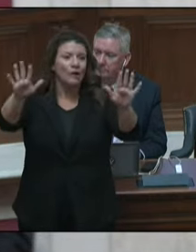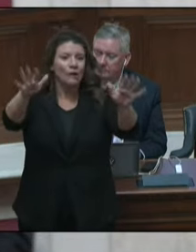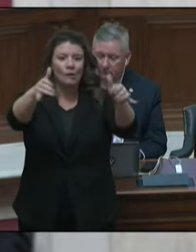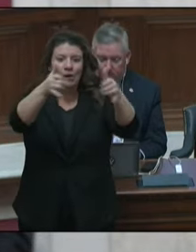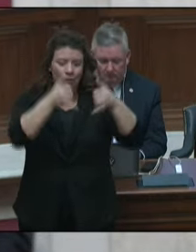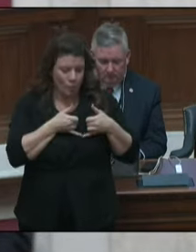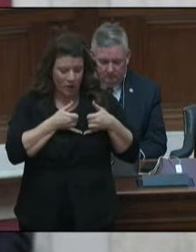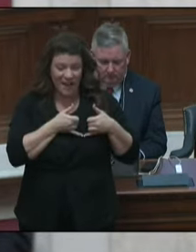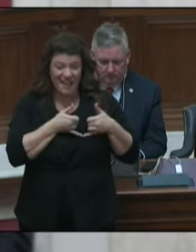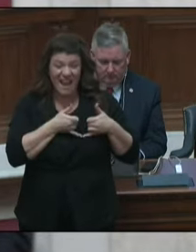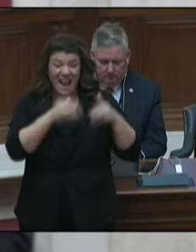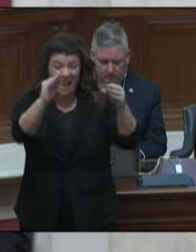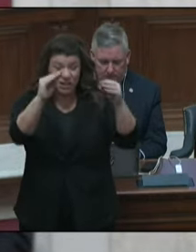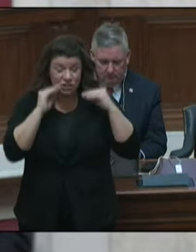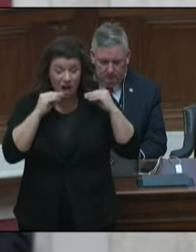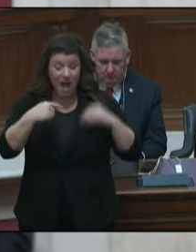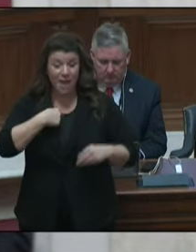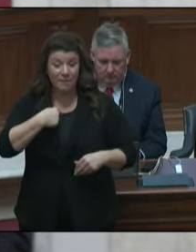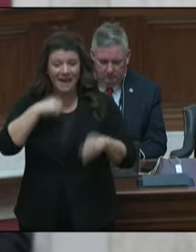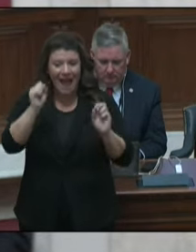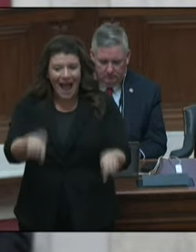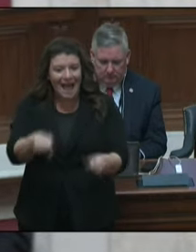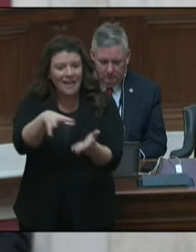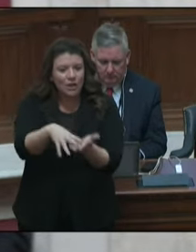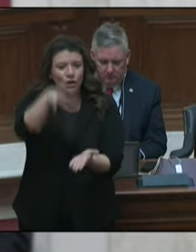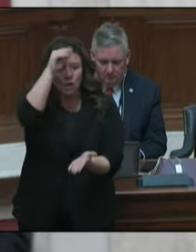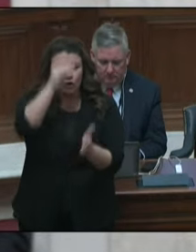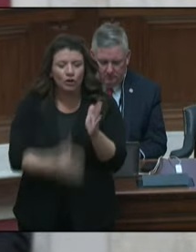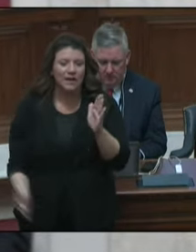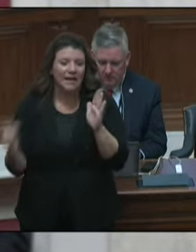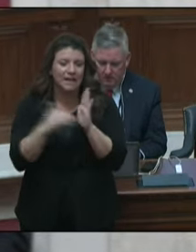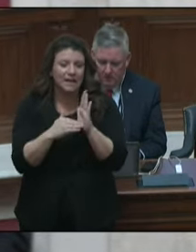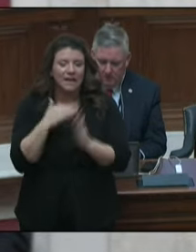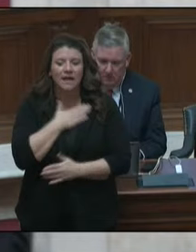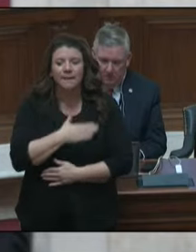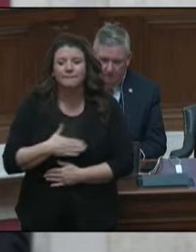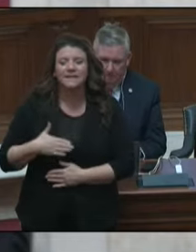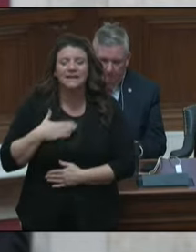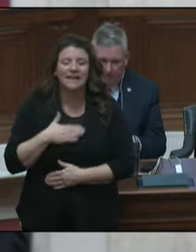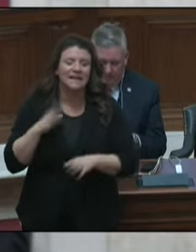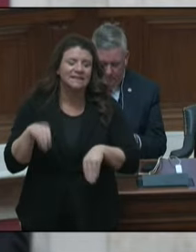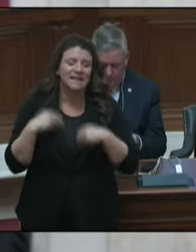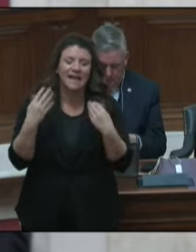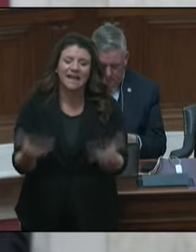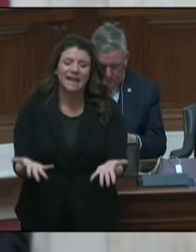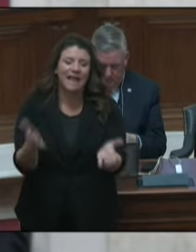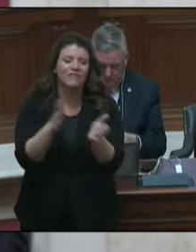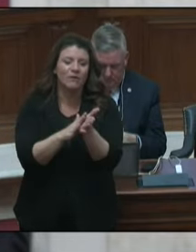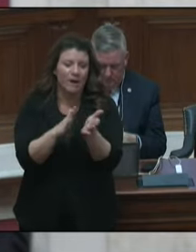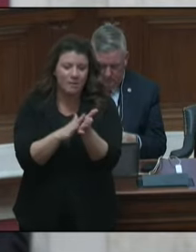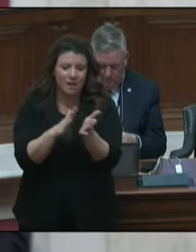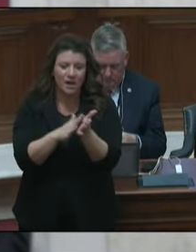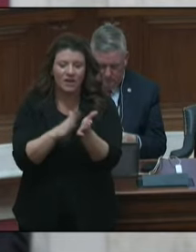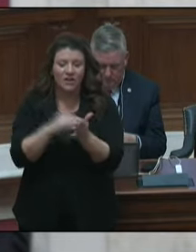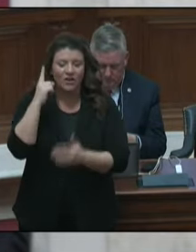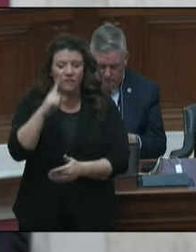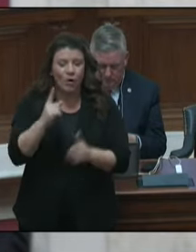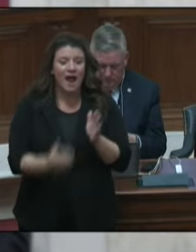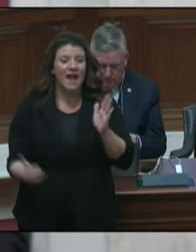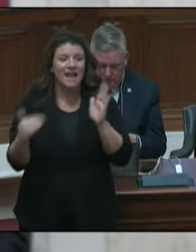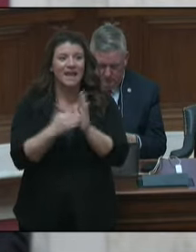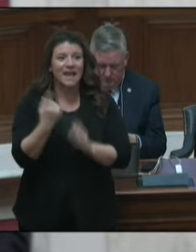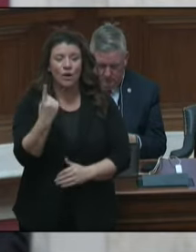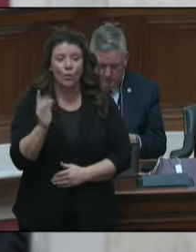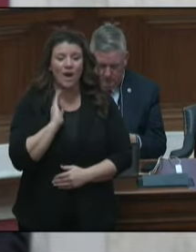rewarding and it taught me that I could learn again." Please give a great big round of applause to, again, one